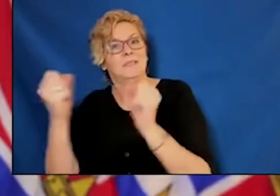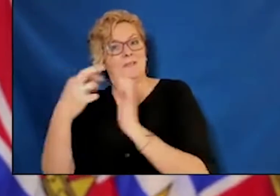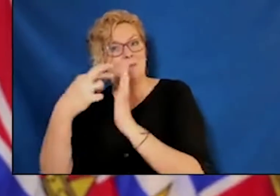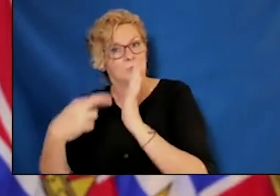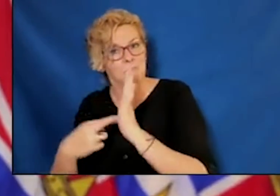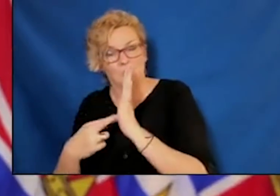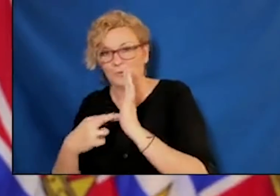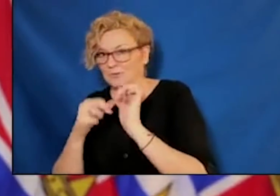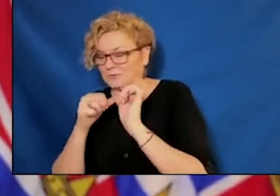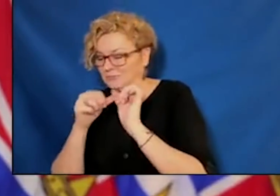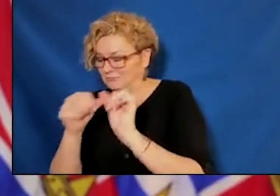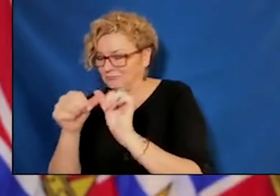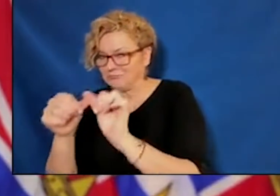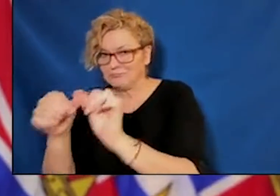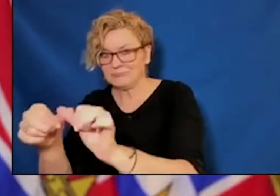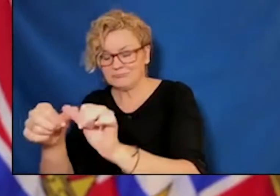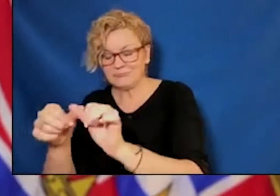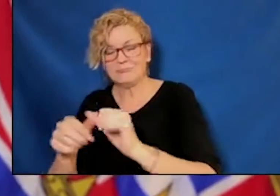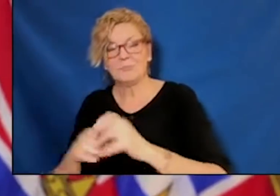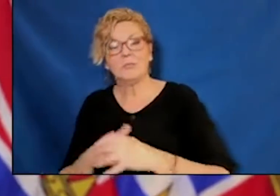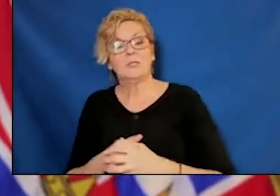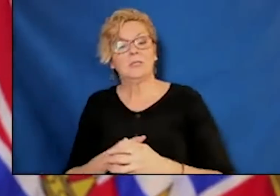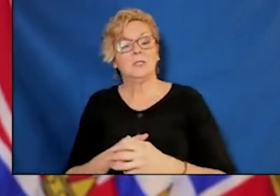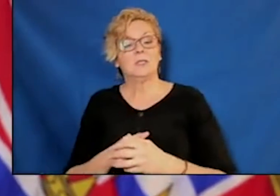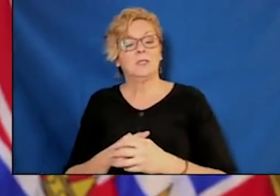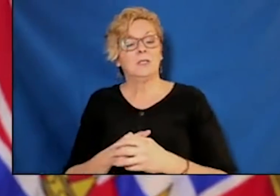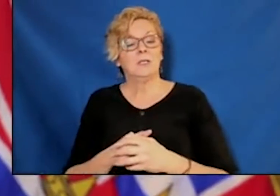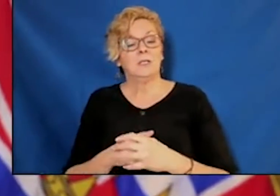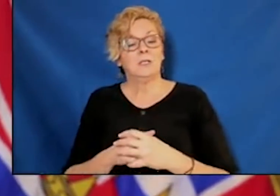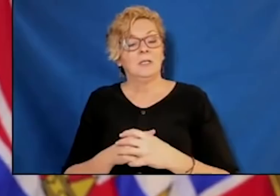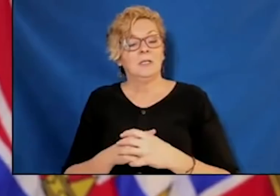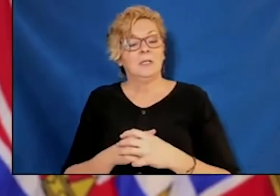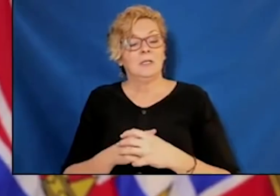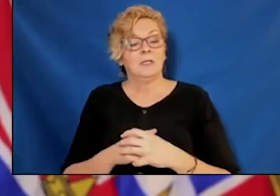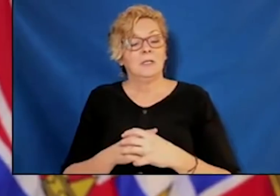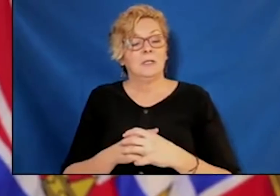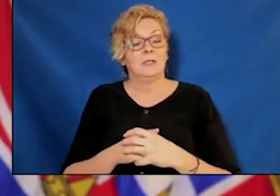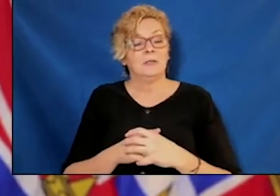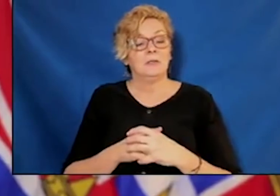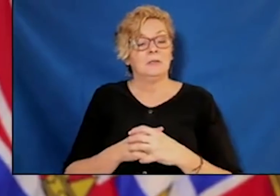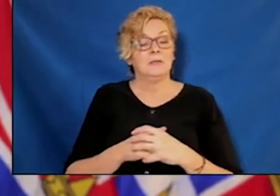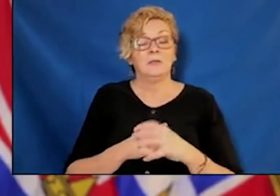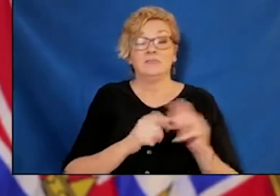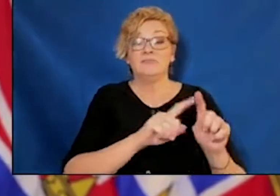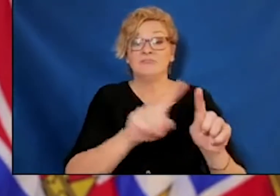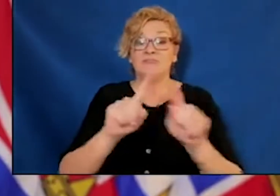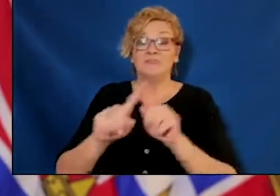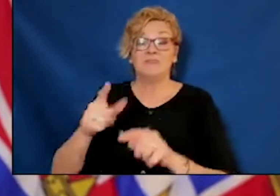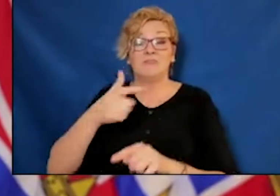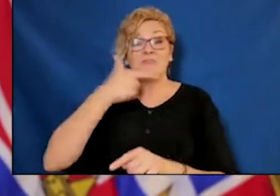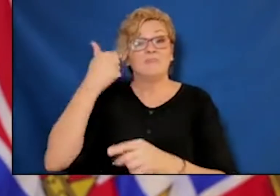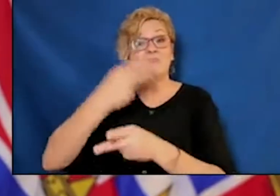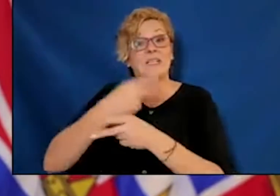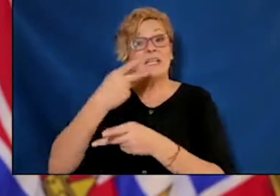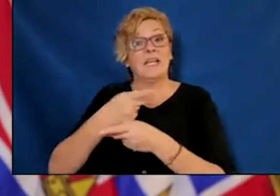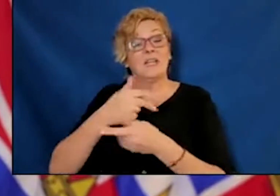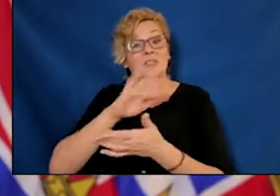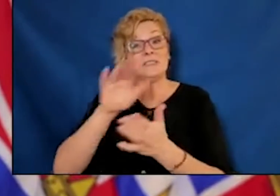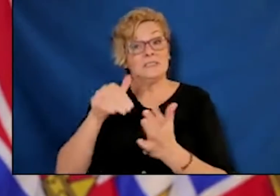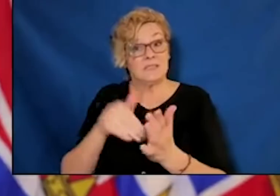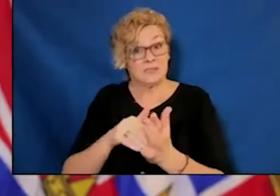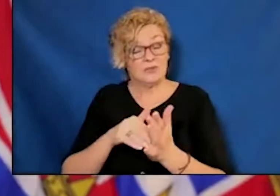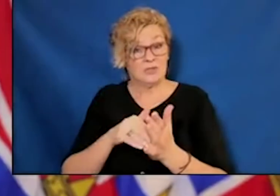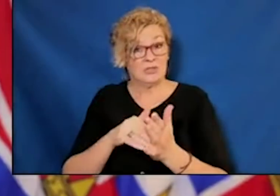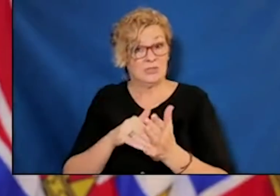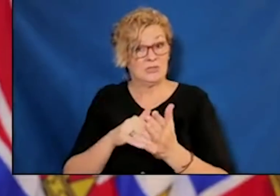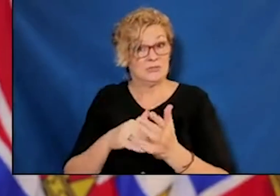that we're immunizing last week and this week, and we'll have a better sense of that. But I'm also